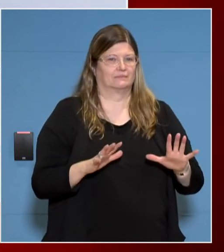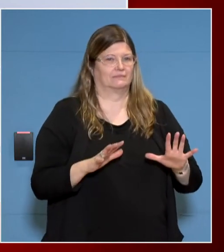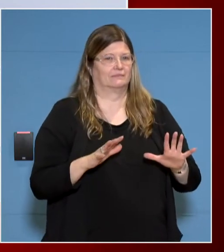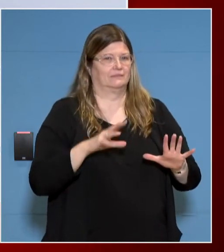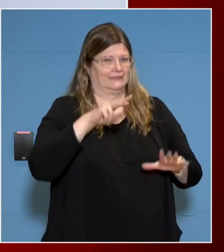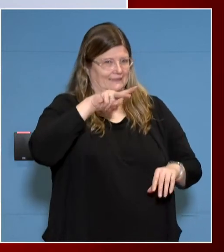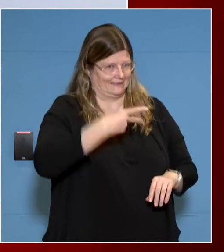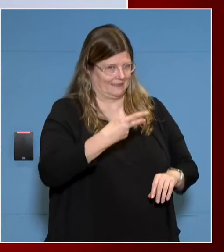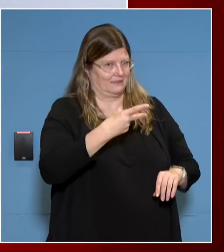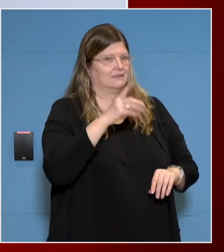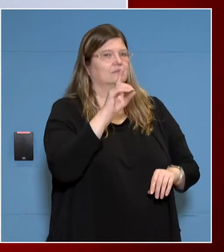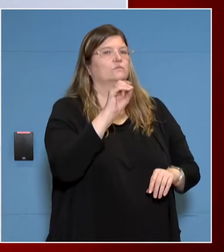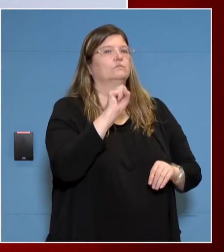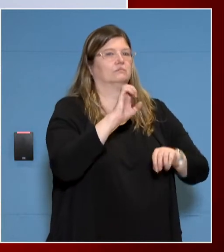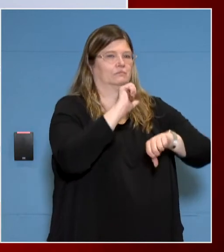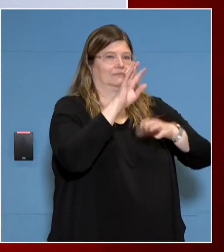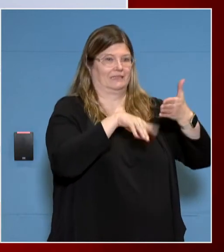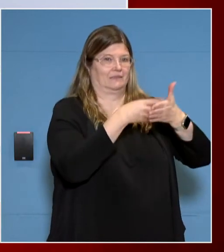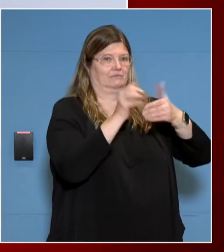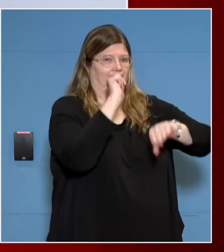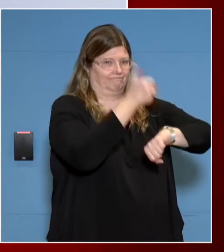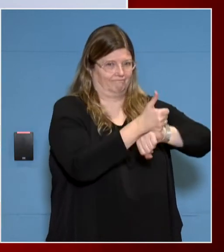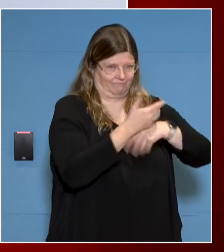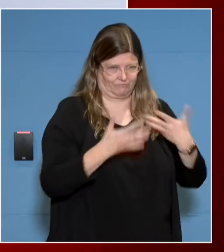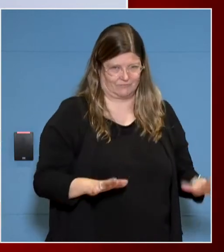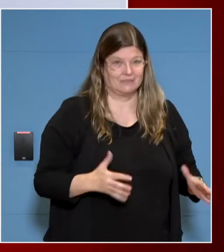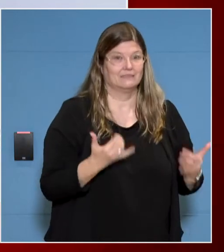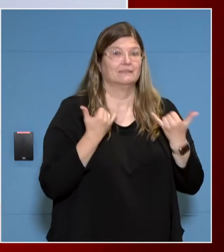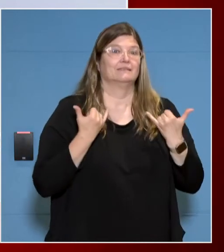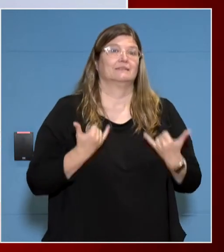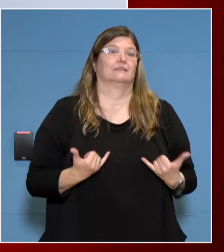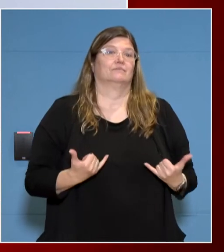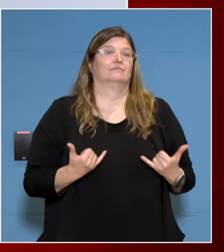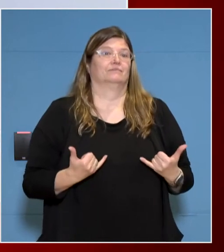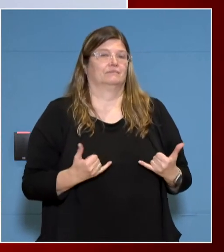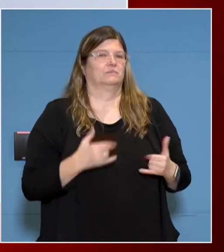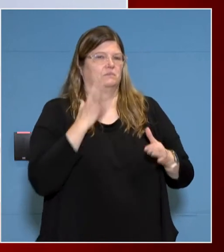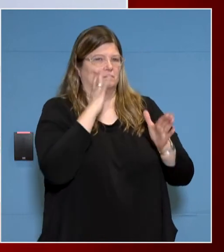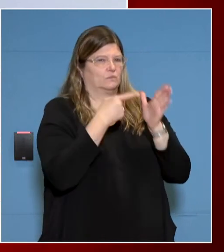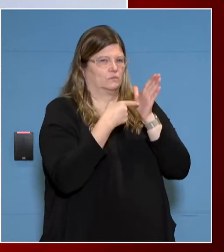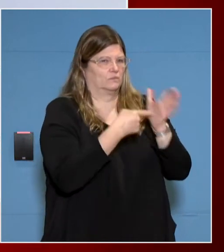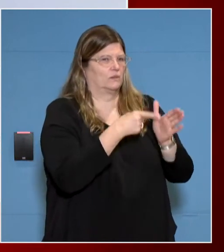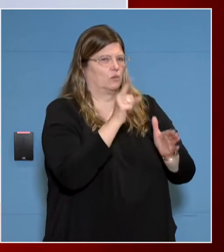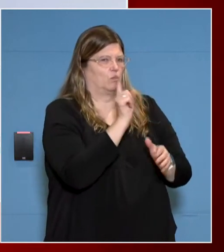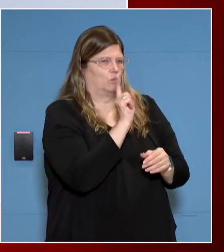And once we're finished, I will direct you to where we will have you wait for 15 minutes, okay?